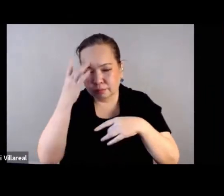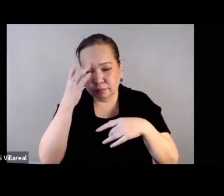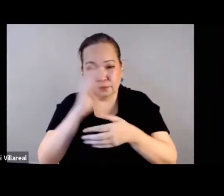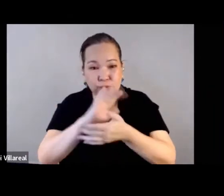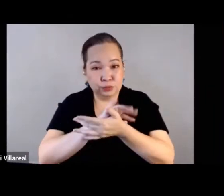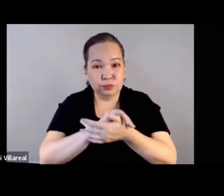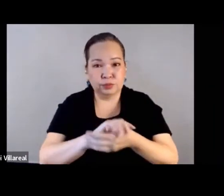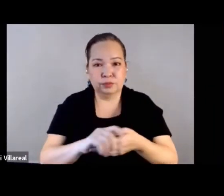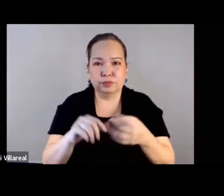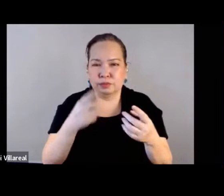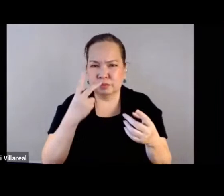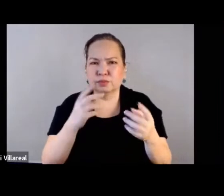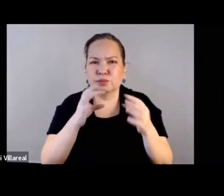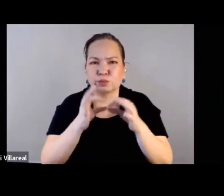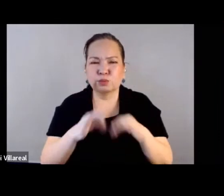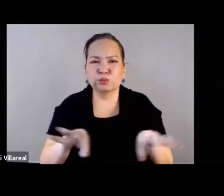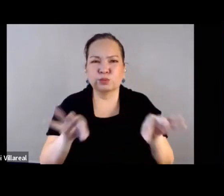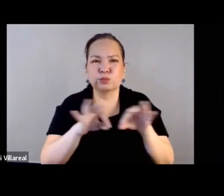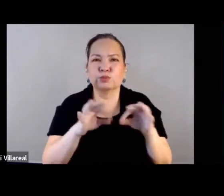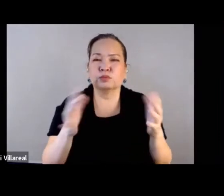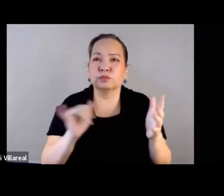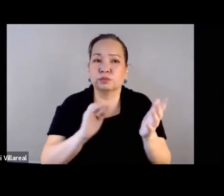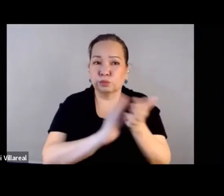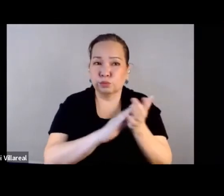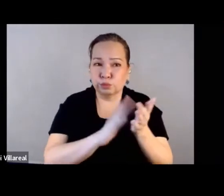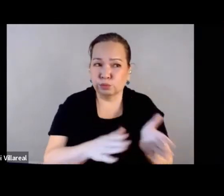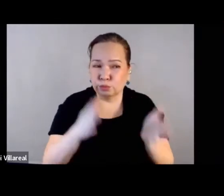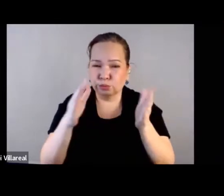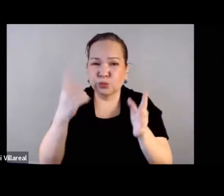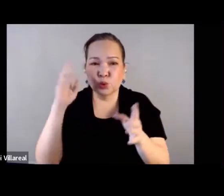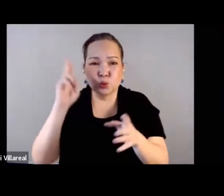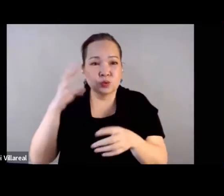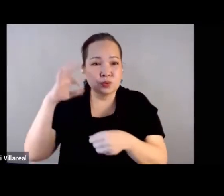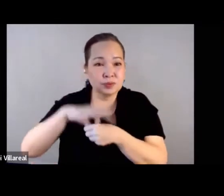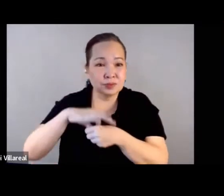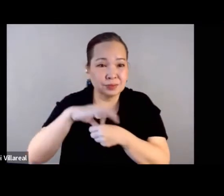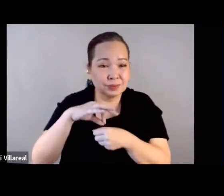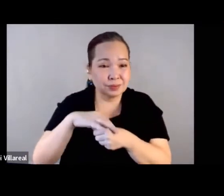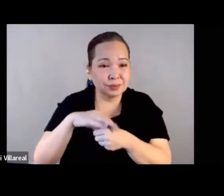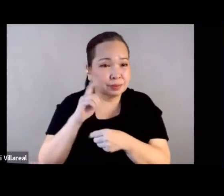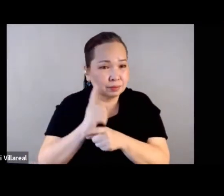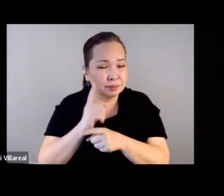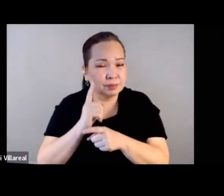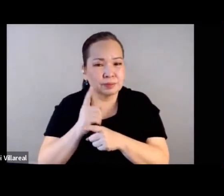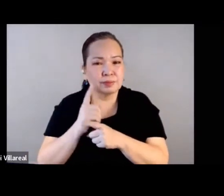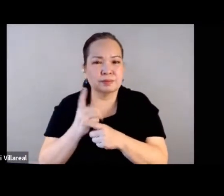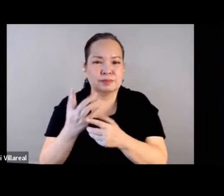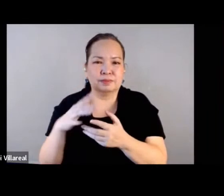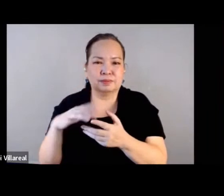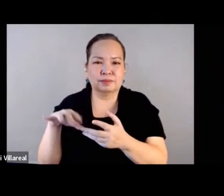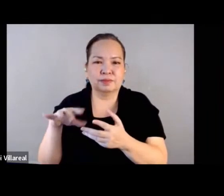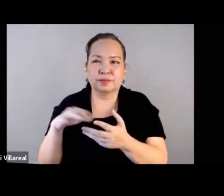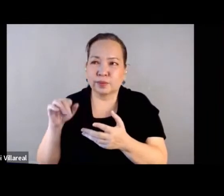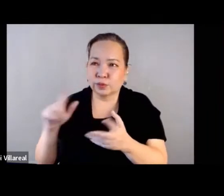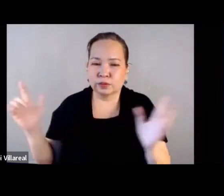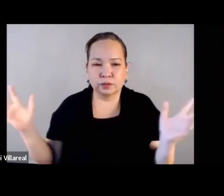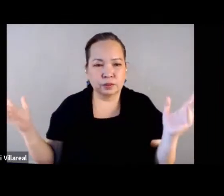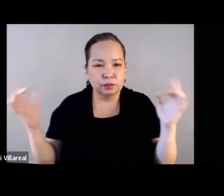school buildings during elections, as they serve as polling precincts where we exercise our